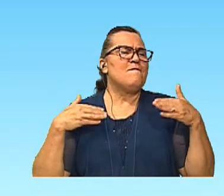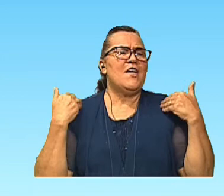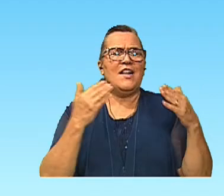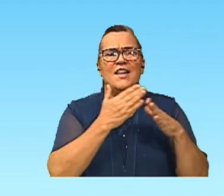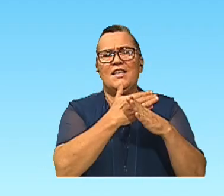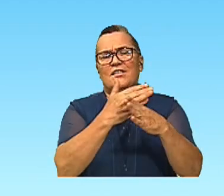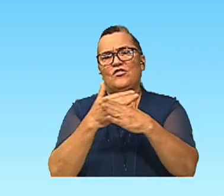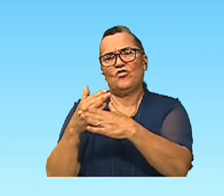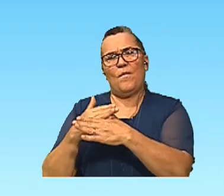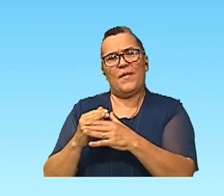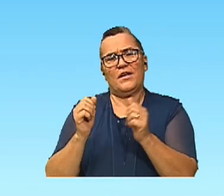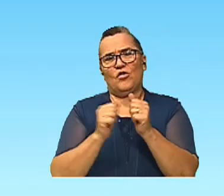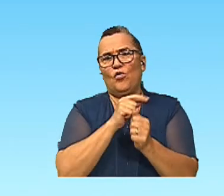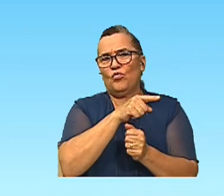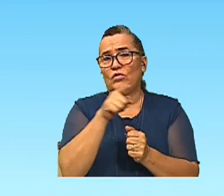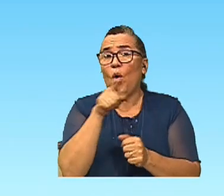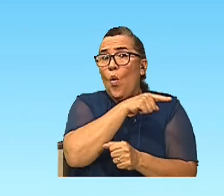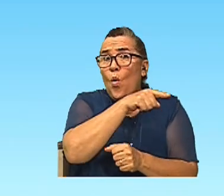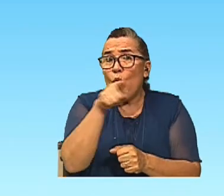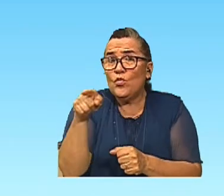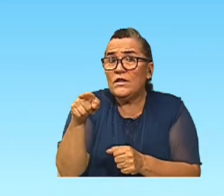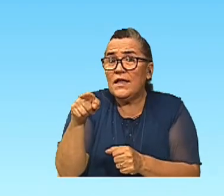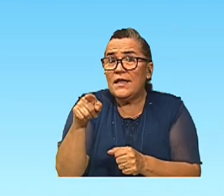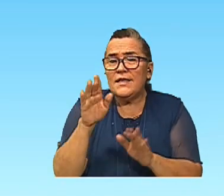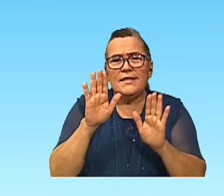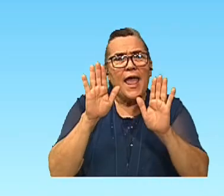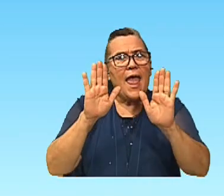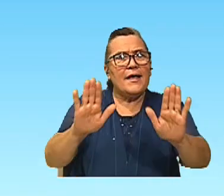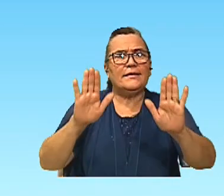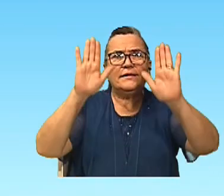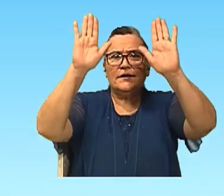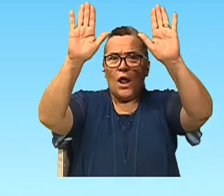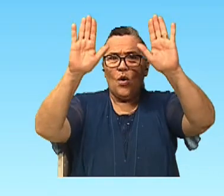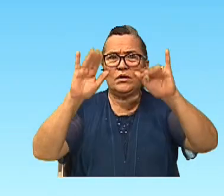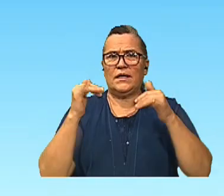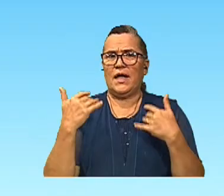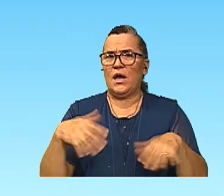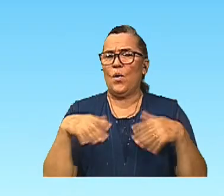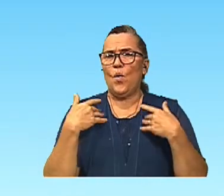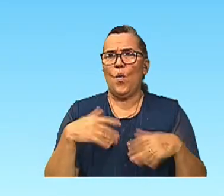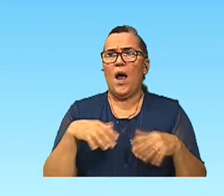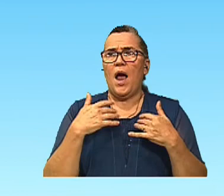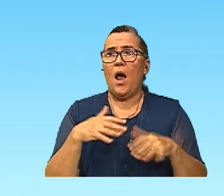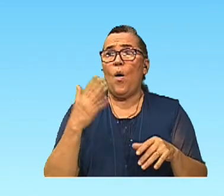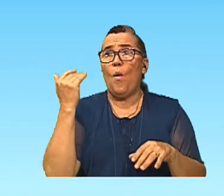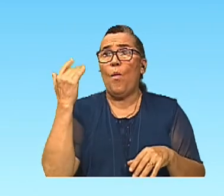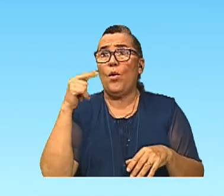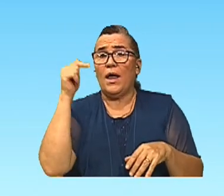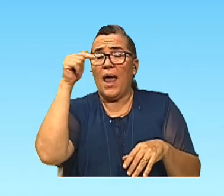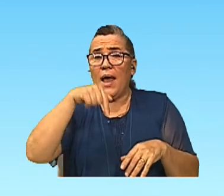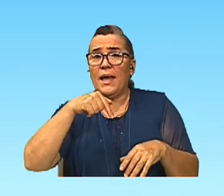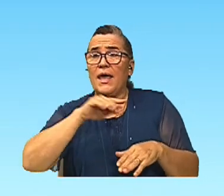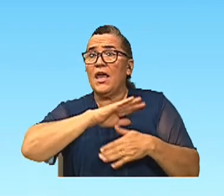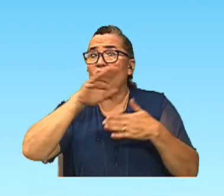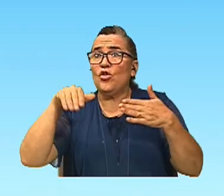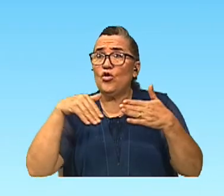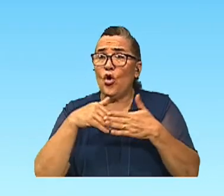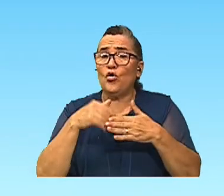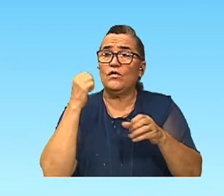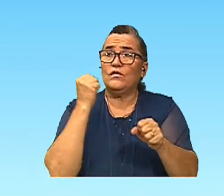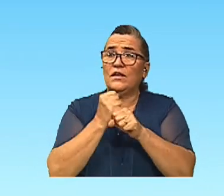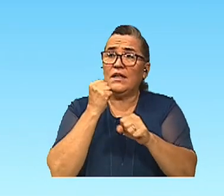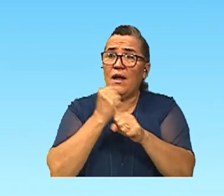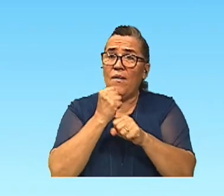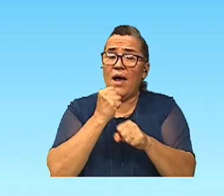home. You did it extraordinary. You did it extraordinary, right? Because everybody was working